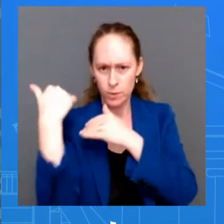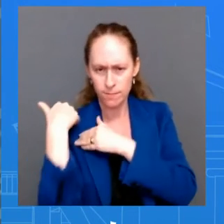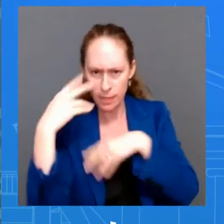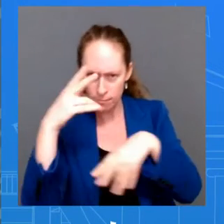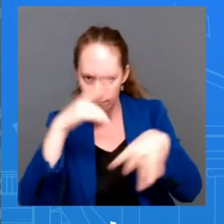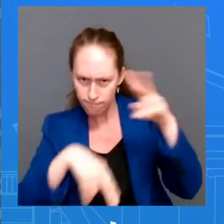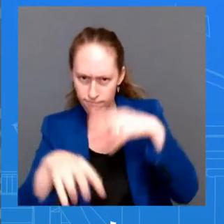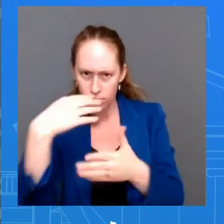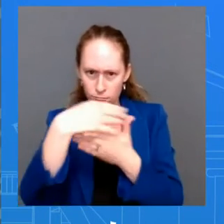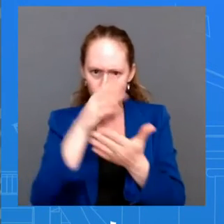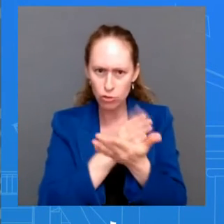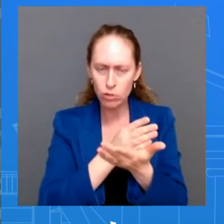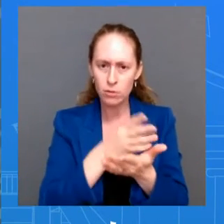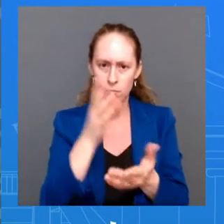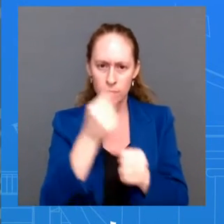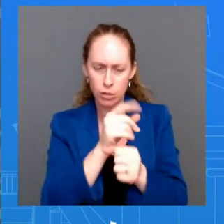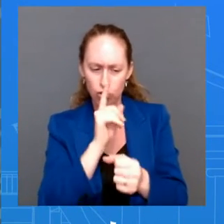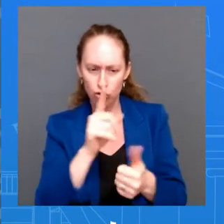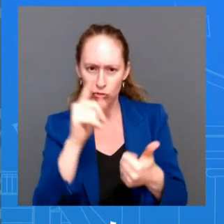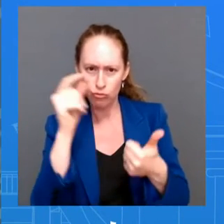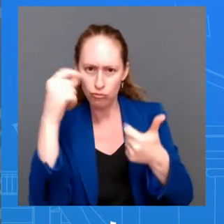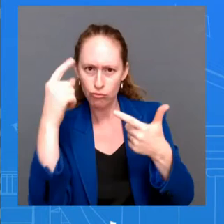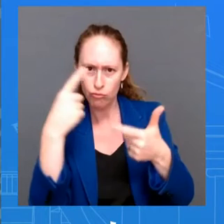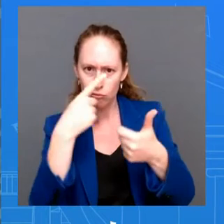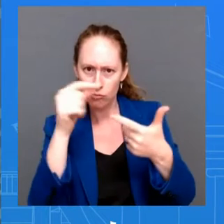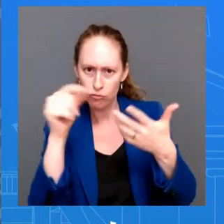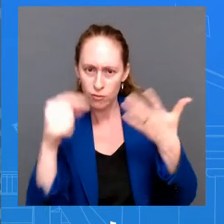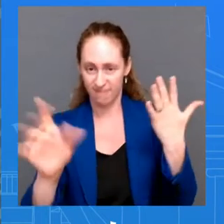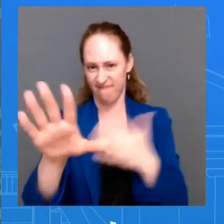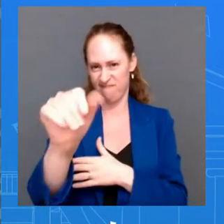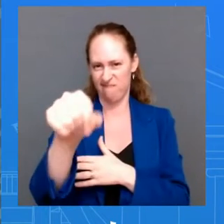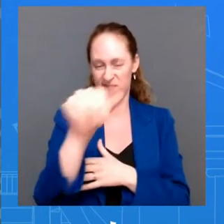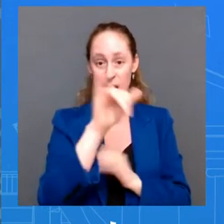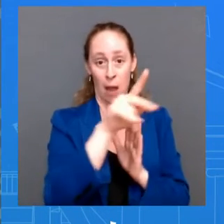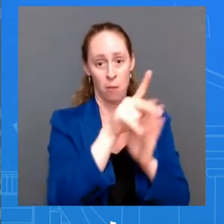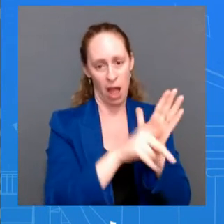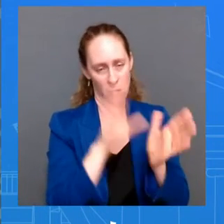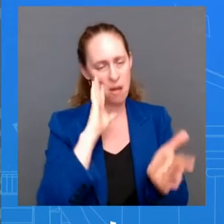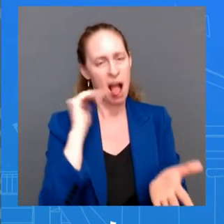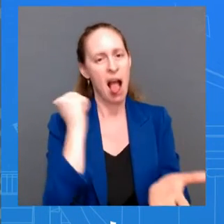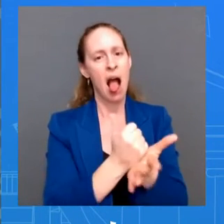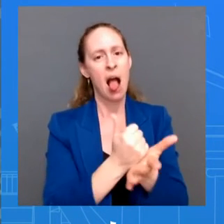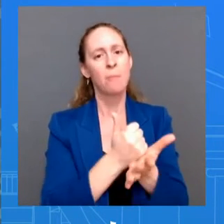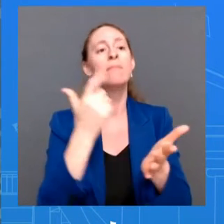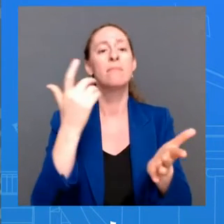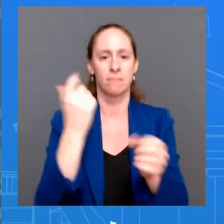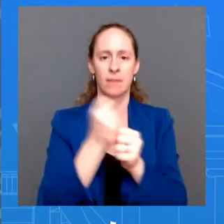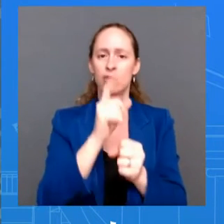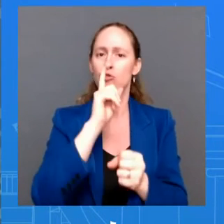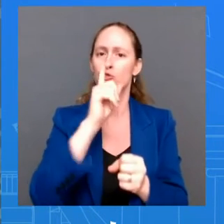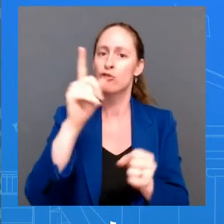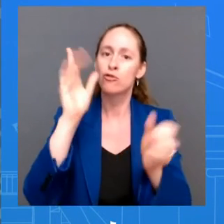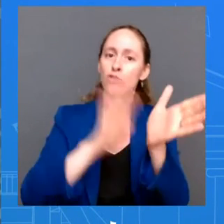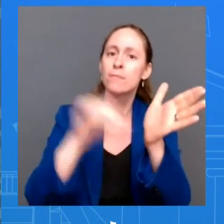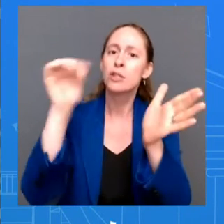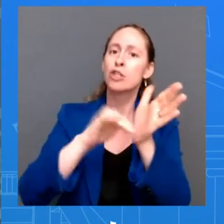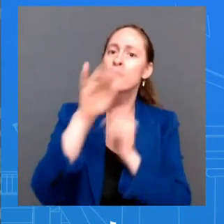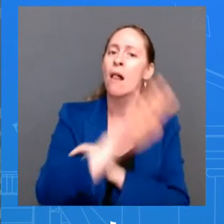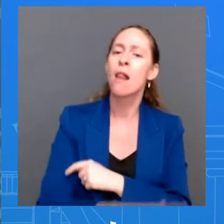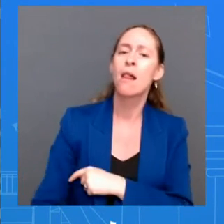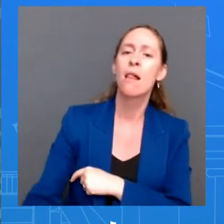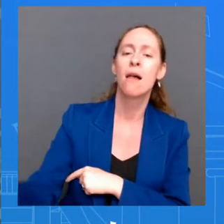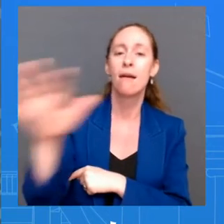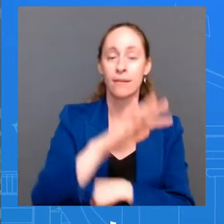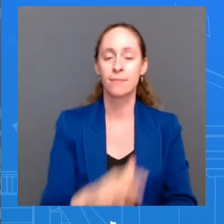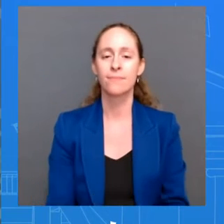the entire package most certainly will." To circle back for a second, that more than $300 billion that I